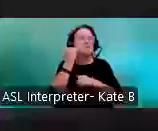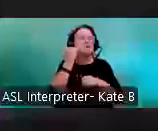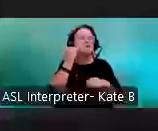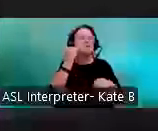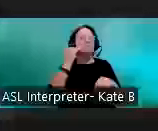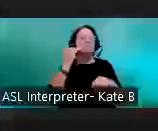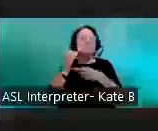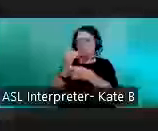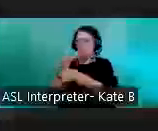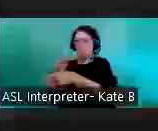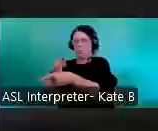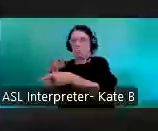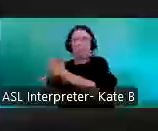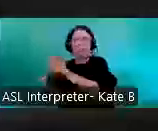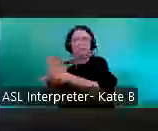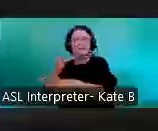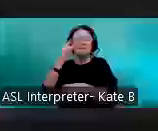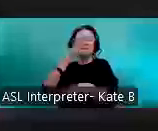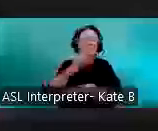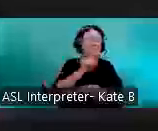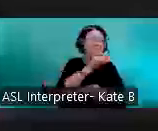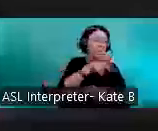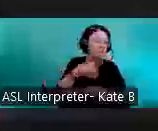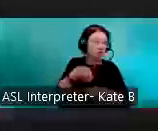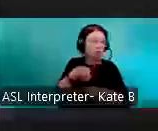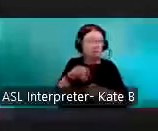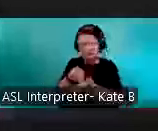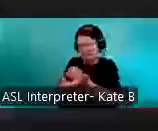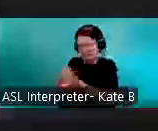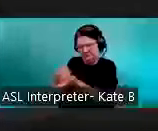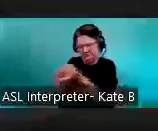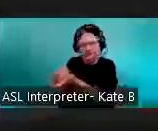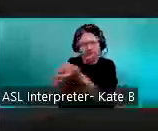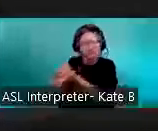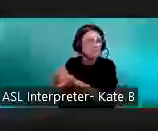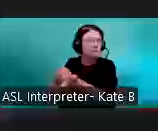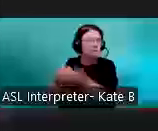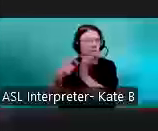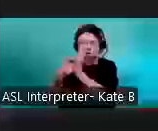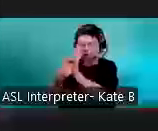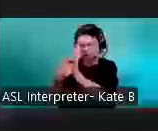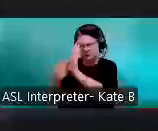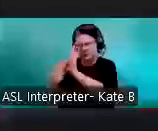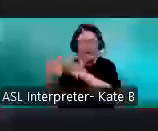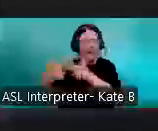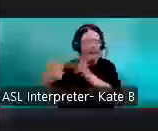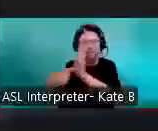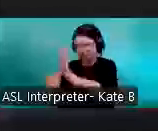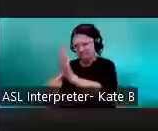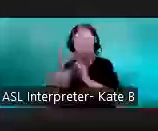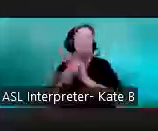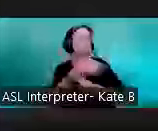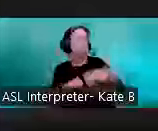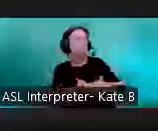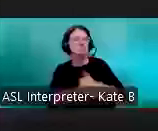poll workers interact with like deaf and hard of hearing voters. That could be pen and paper is usually the simplest, or